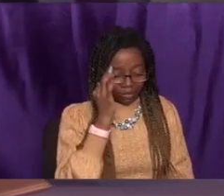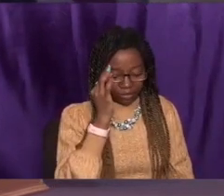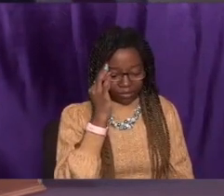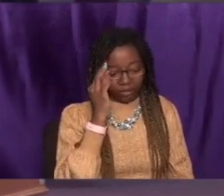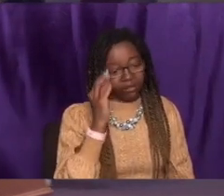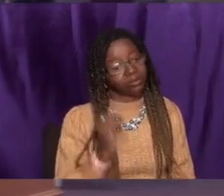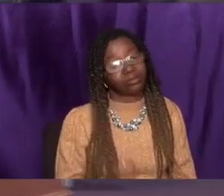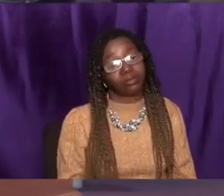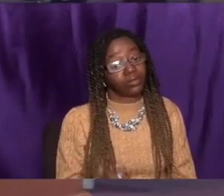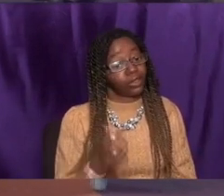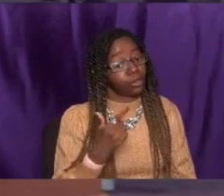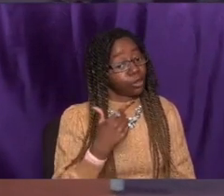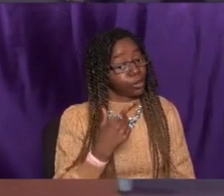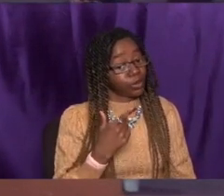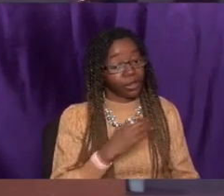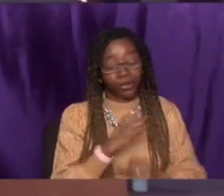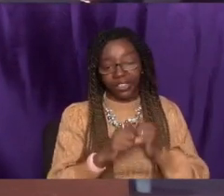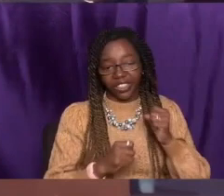Yeah. 21 years,